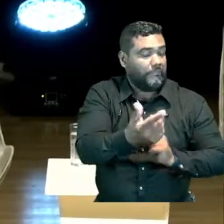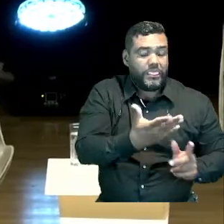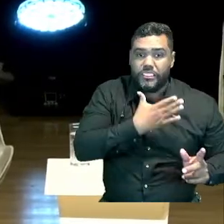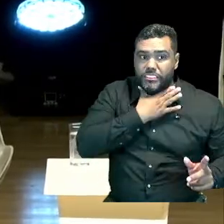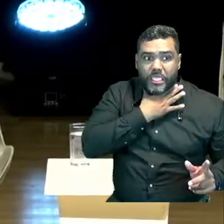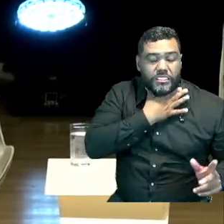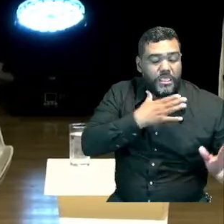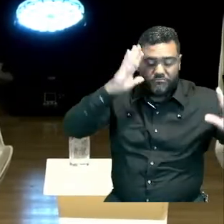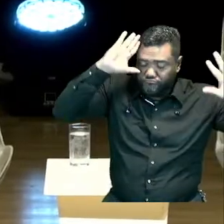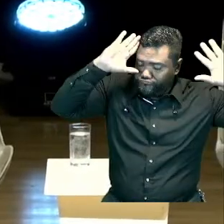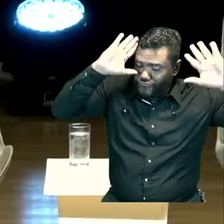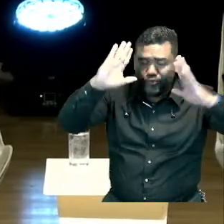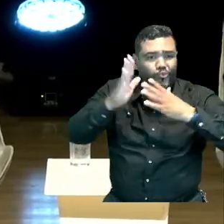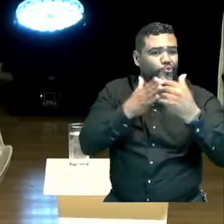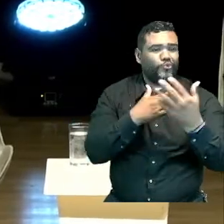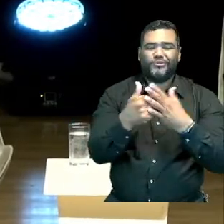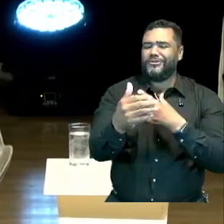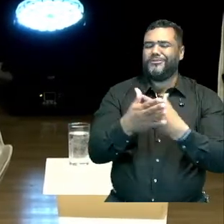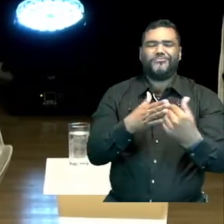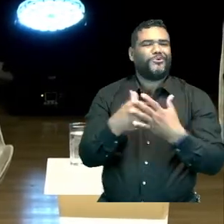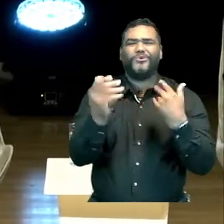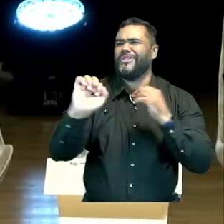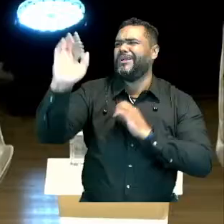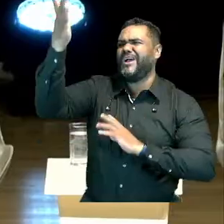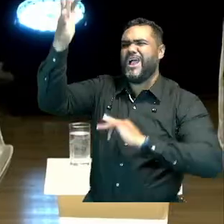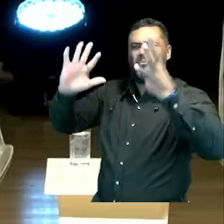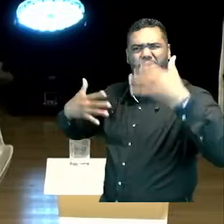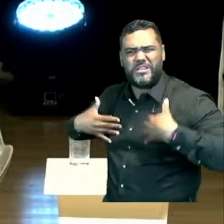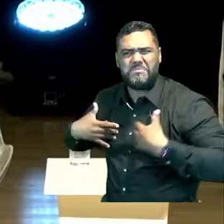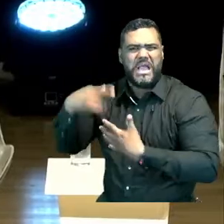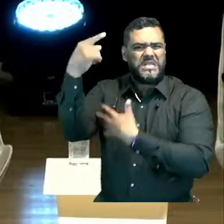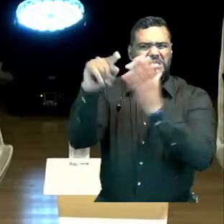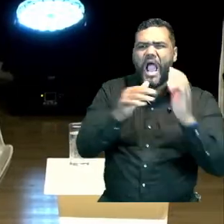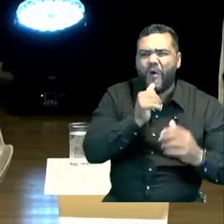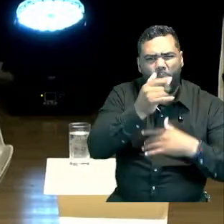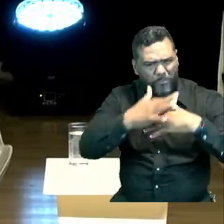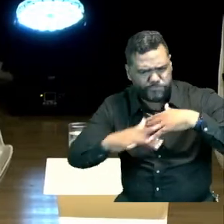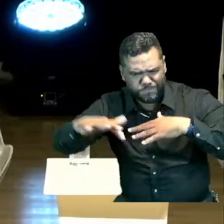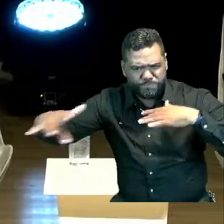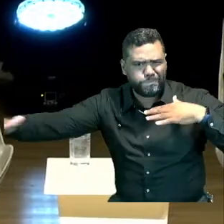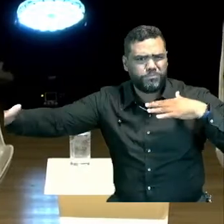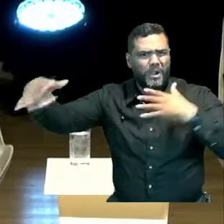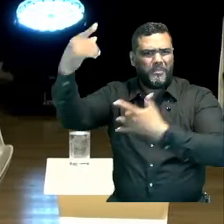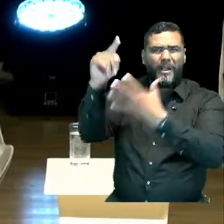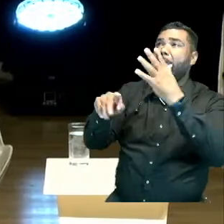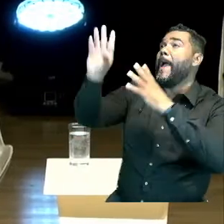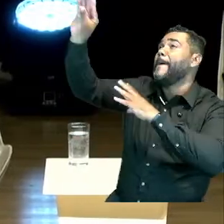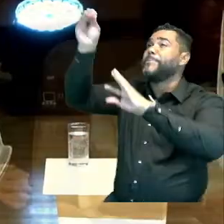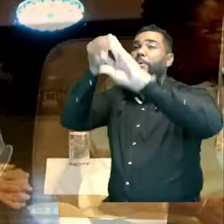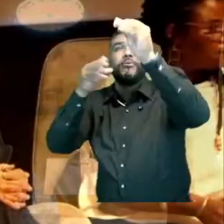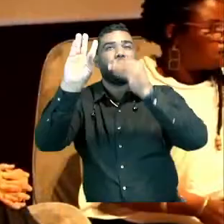not surrounded by material things, we have everything. We have nature, we have water.